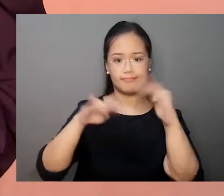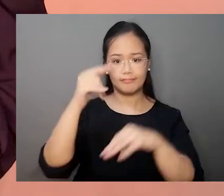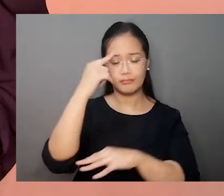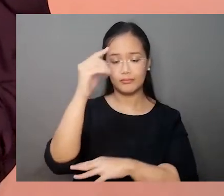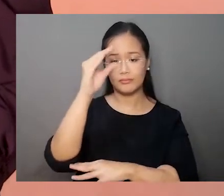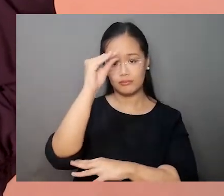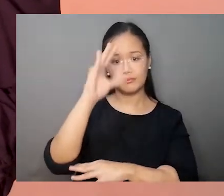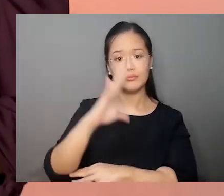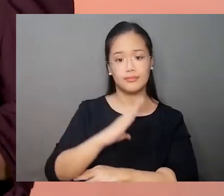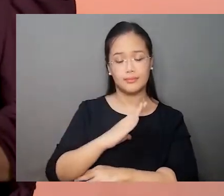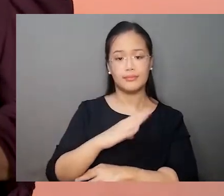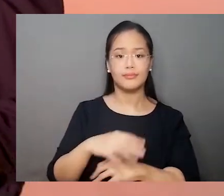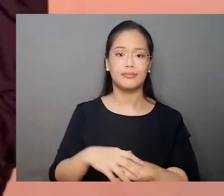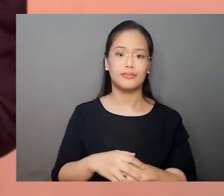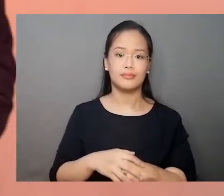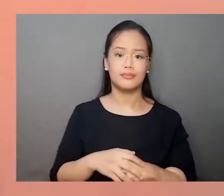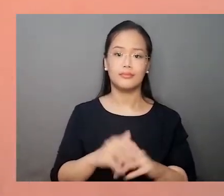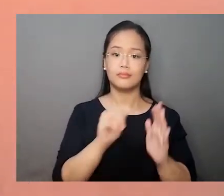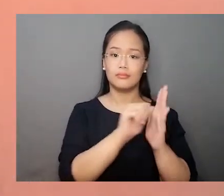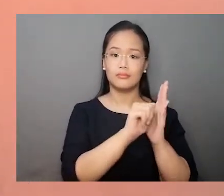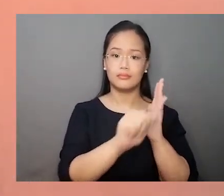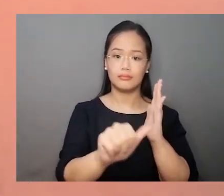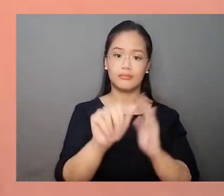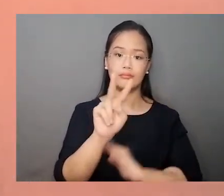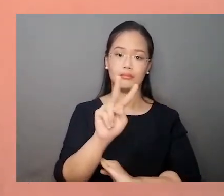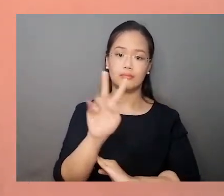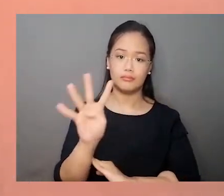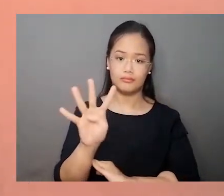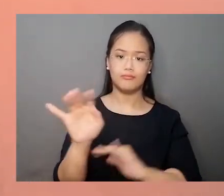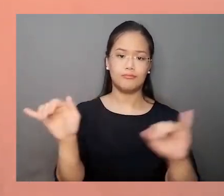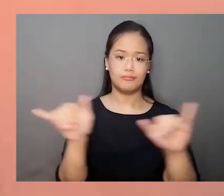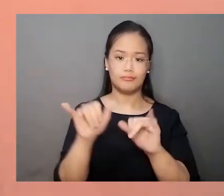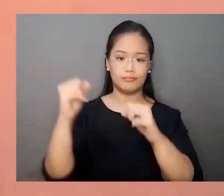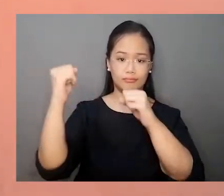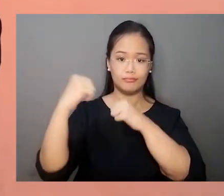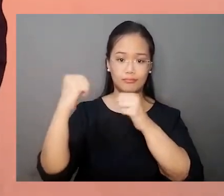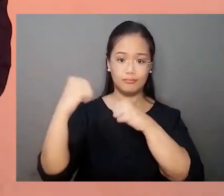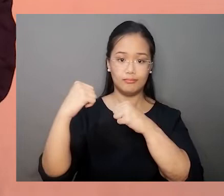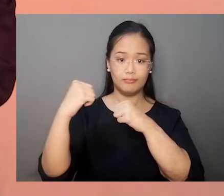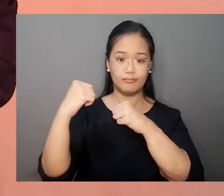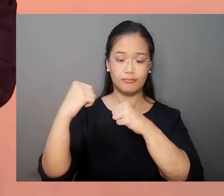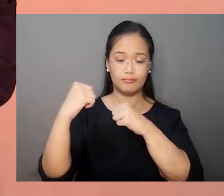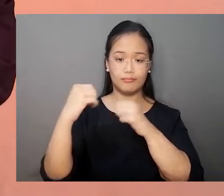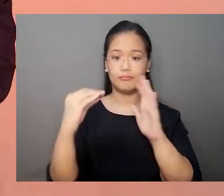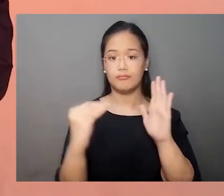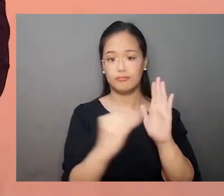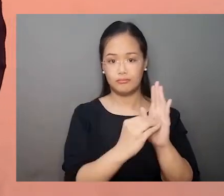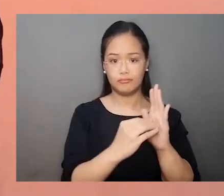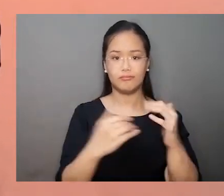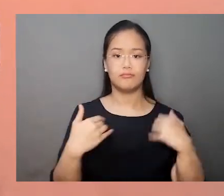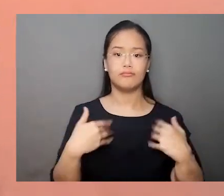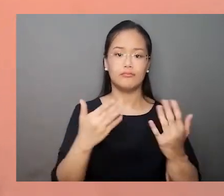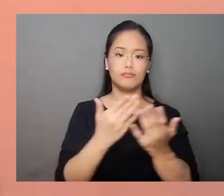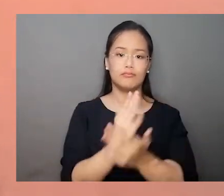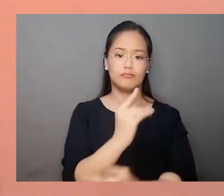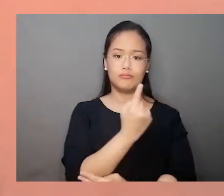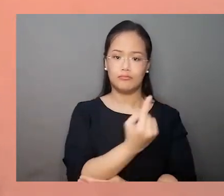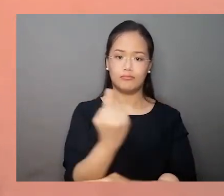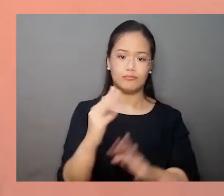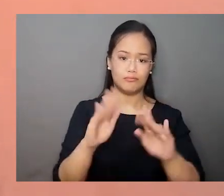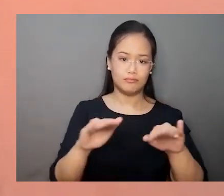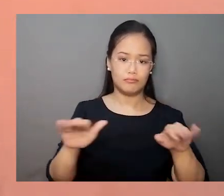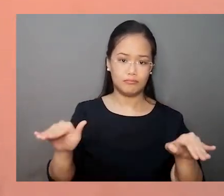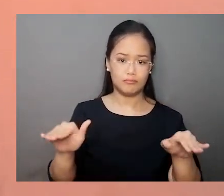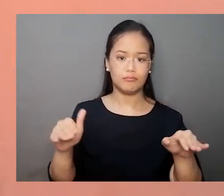men. Article 24 of the same convention guarantees the right of every child to acquire